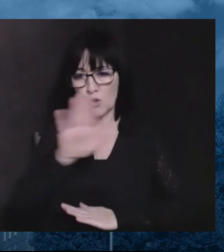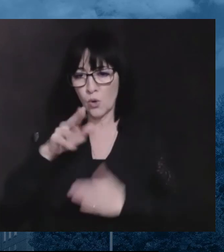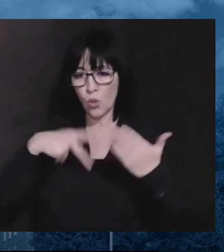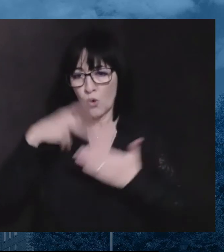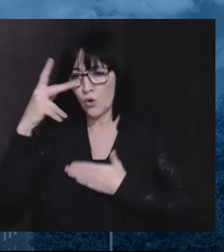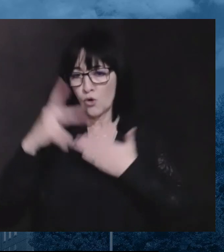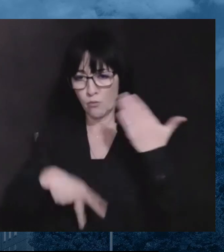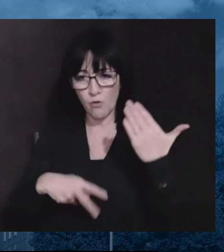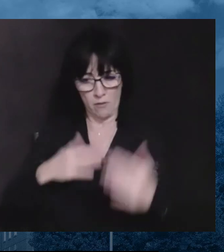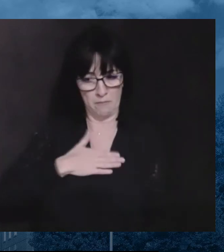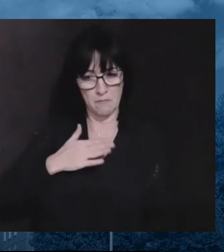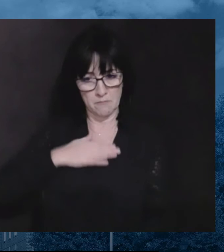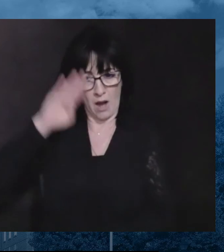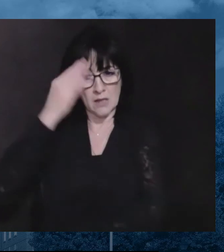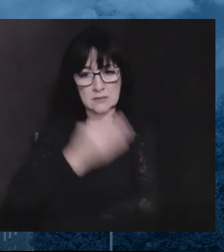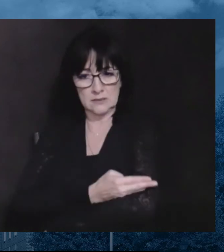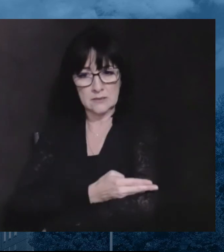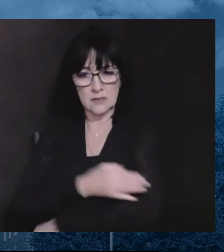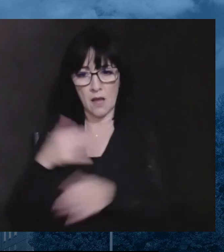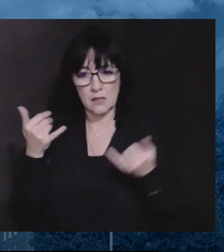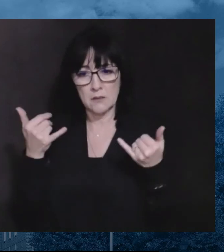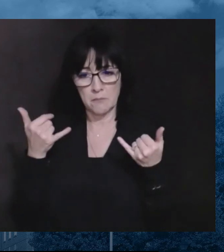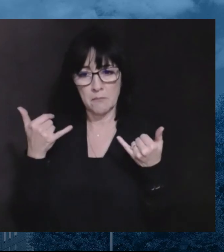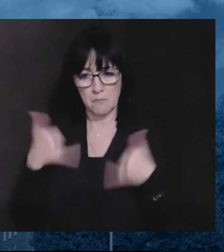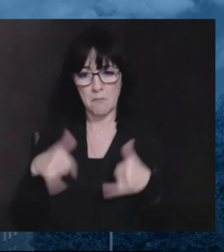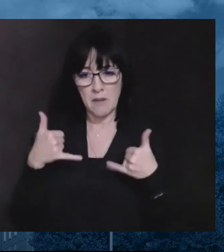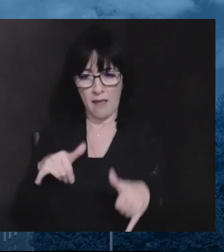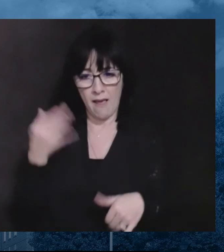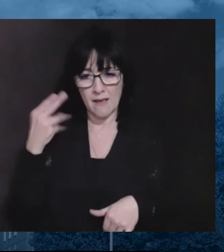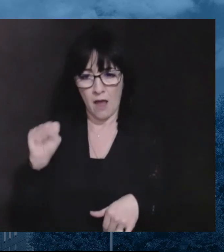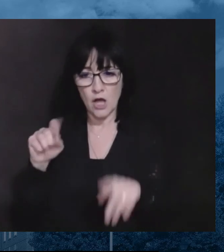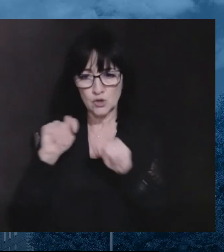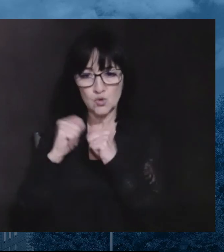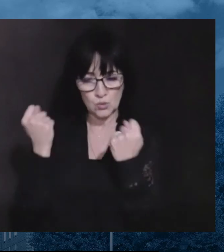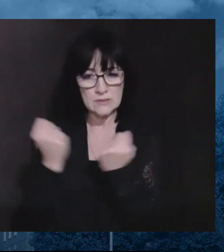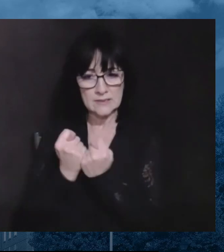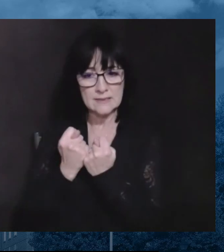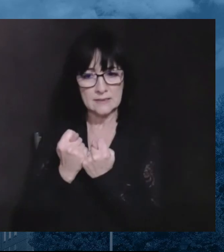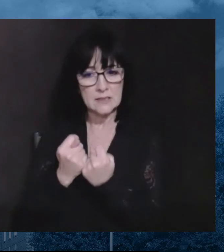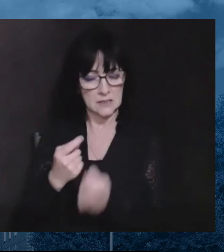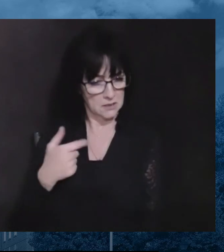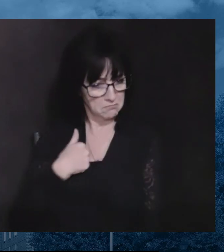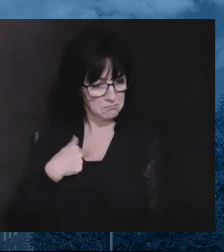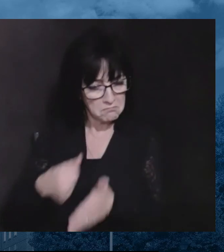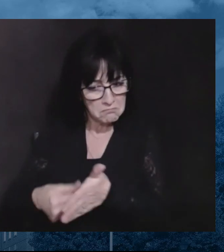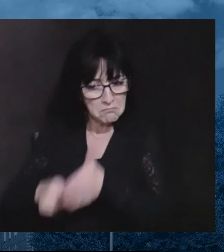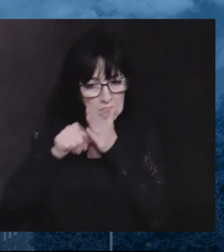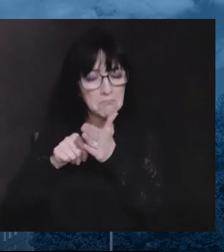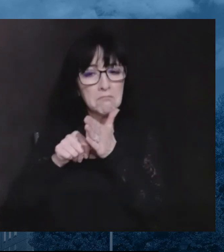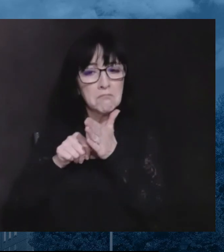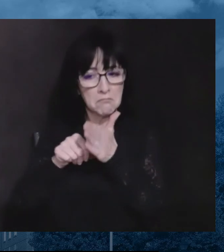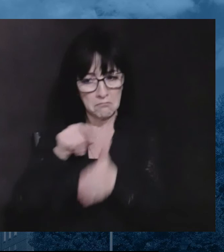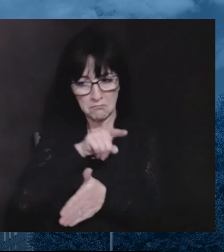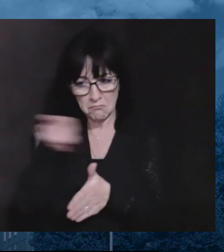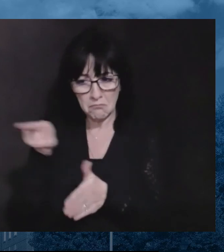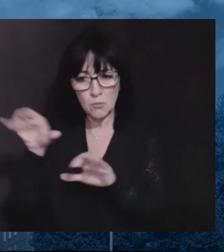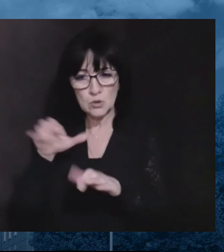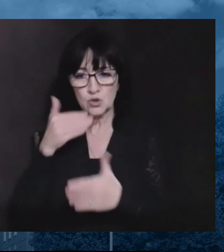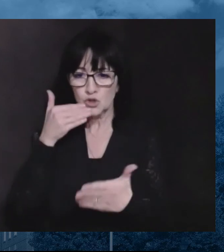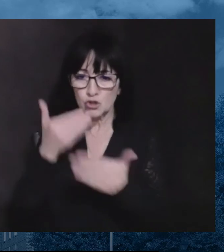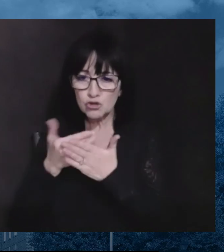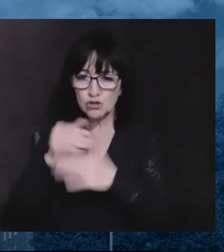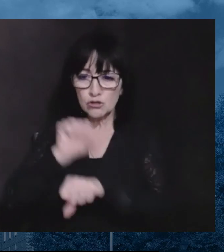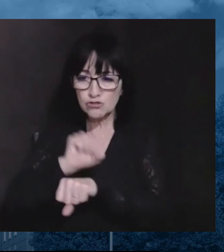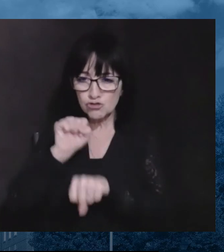a son who's on was one of the high school teams, and I just was so incredibly impressed with how well